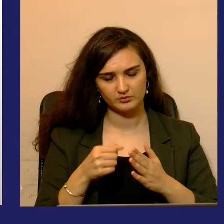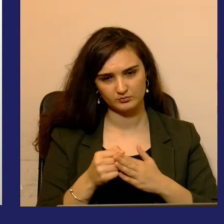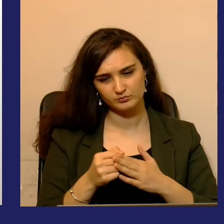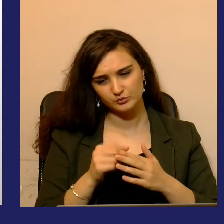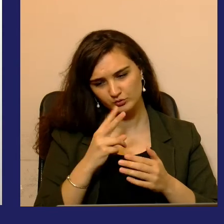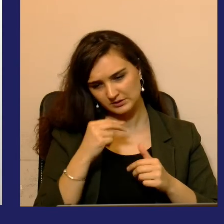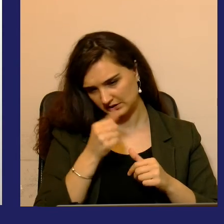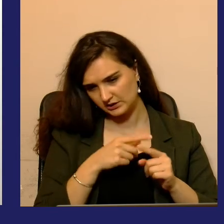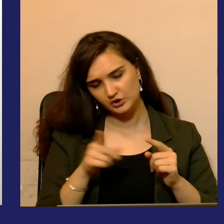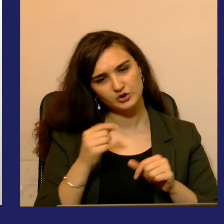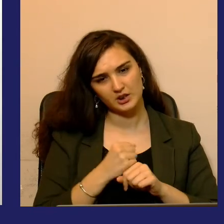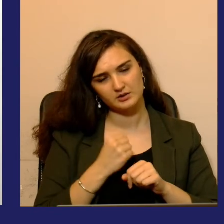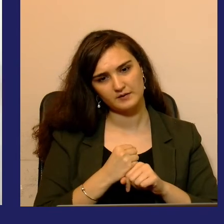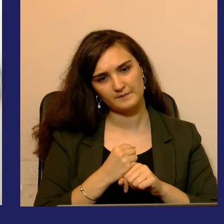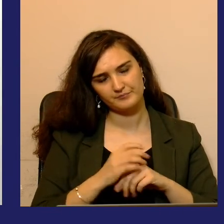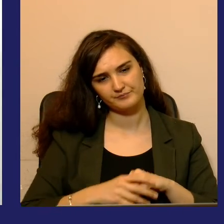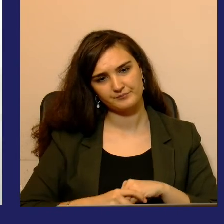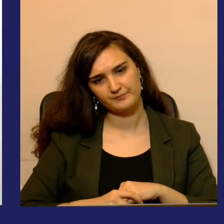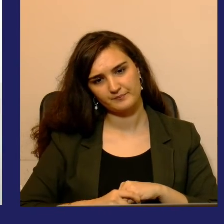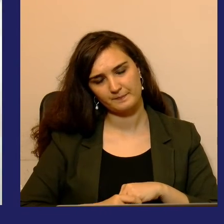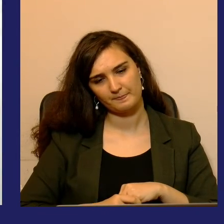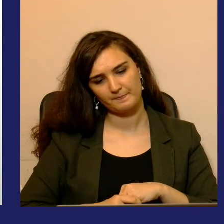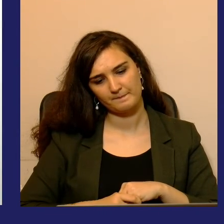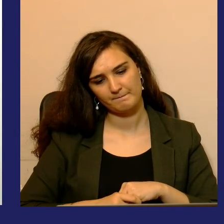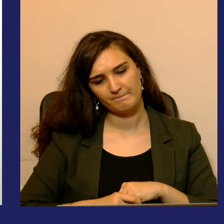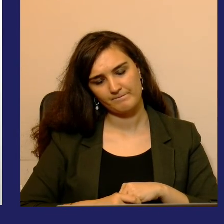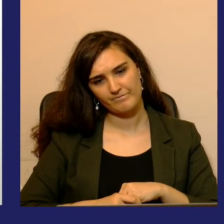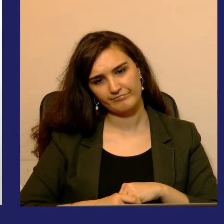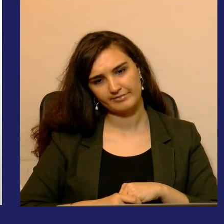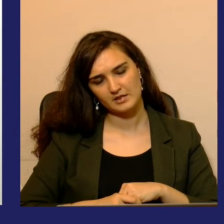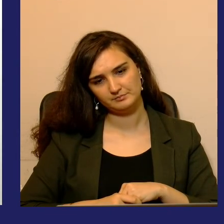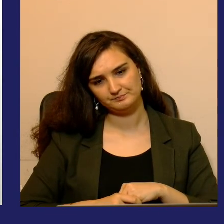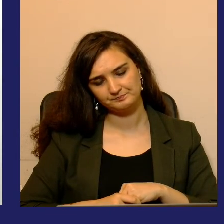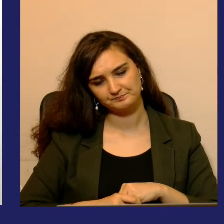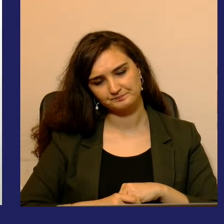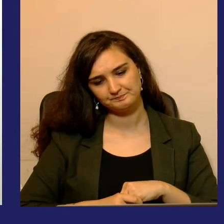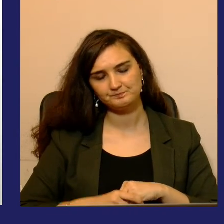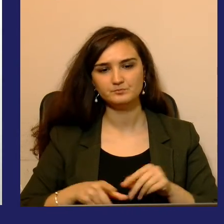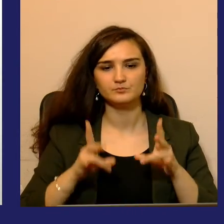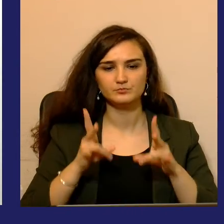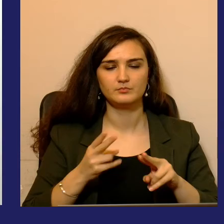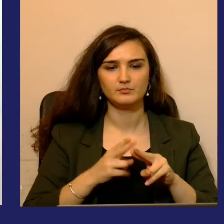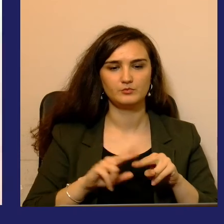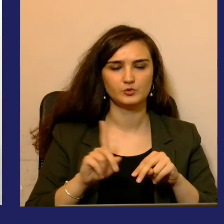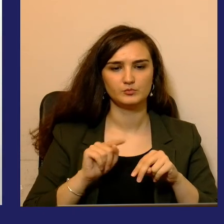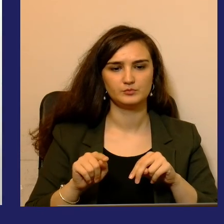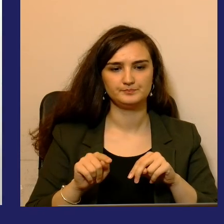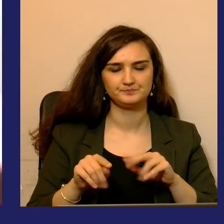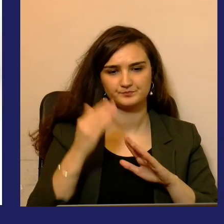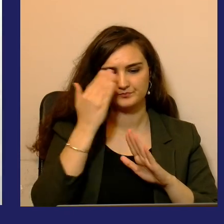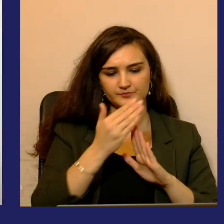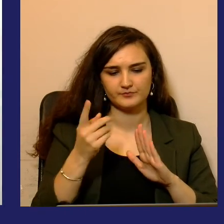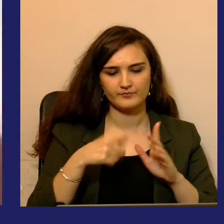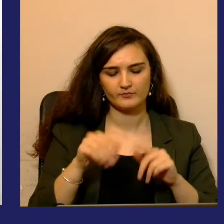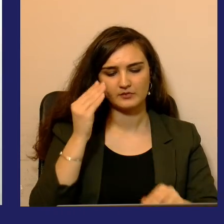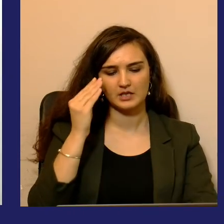happened because voters slowly saw different parties as viable options for governing. It was crucial. This is